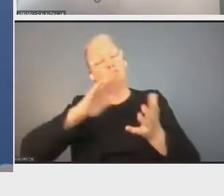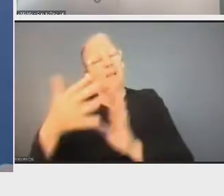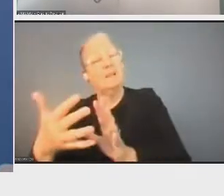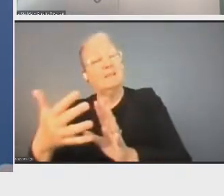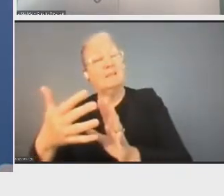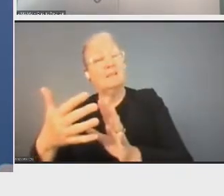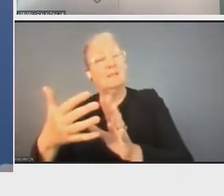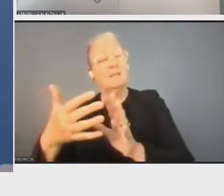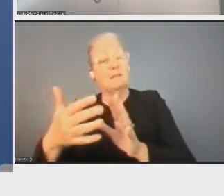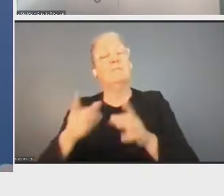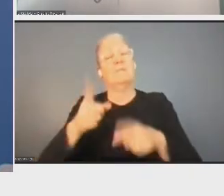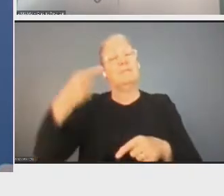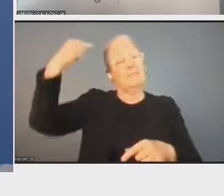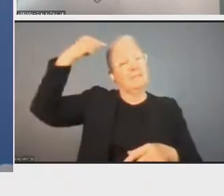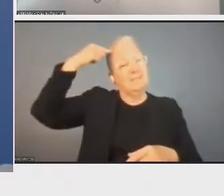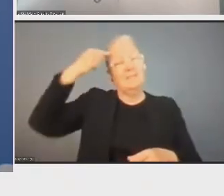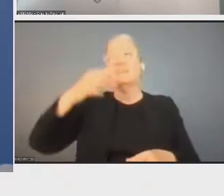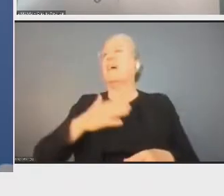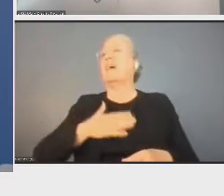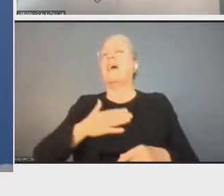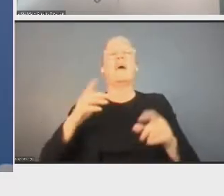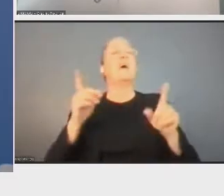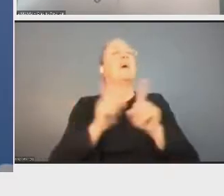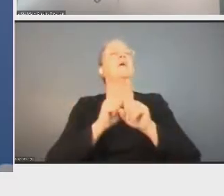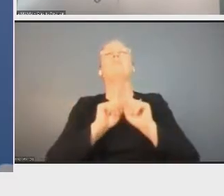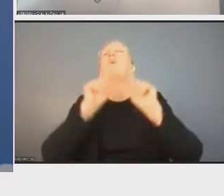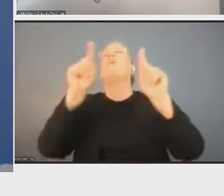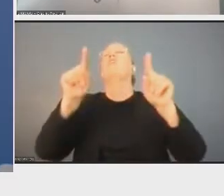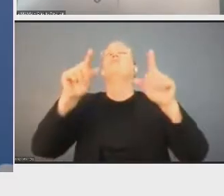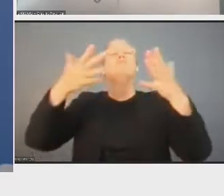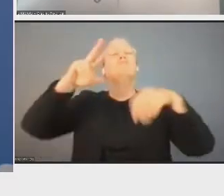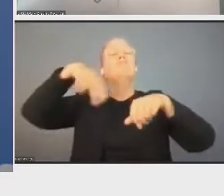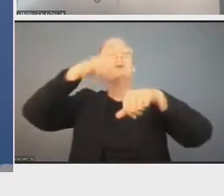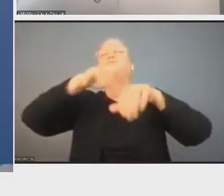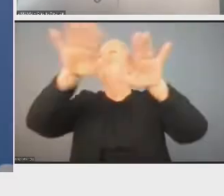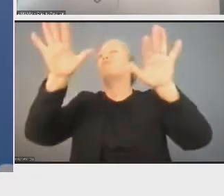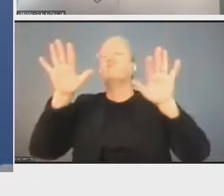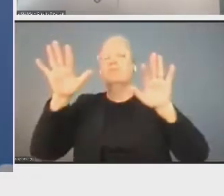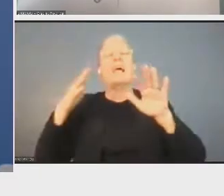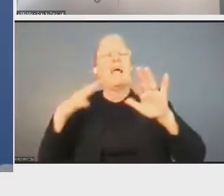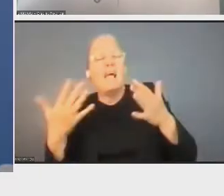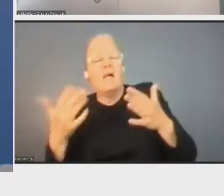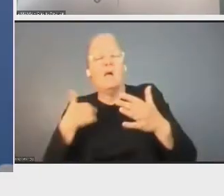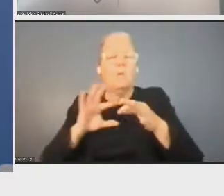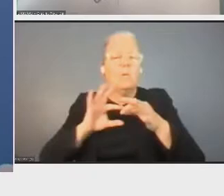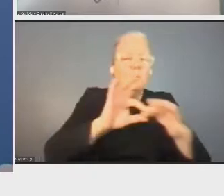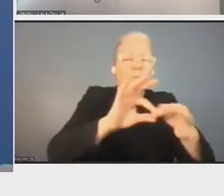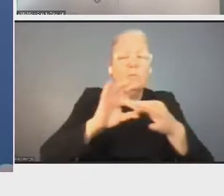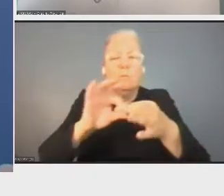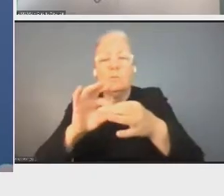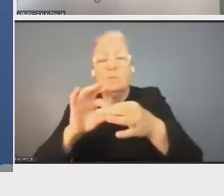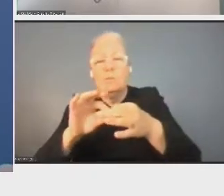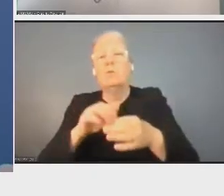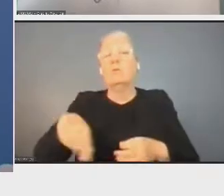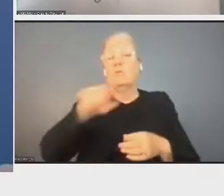our relationship with nature and changing the way we relate to each other, including all those recognized